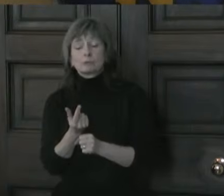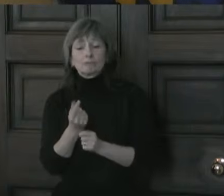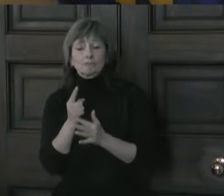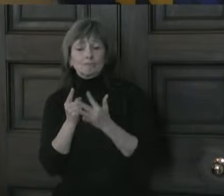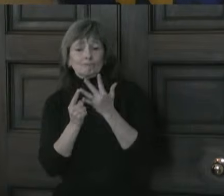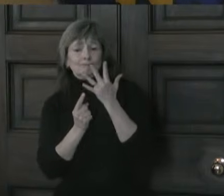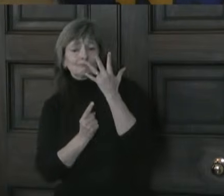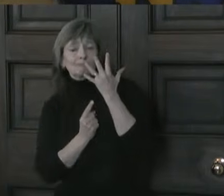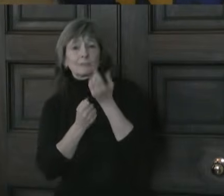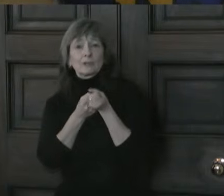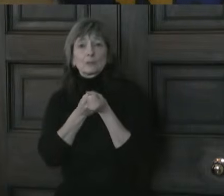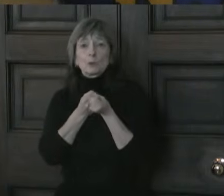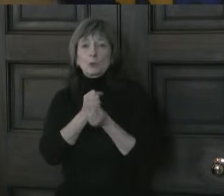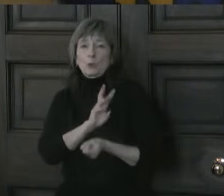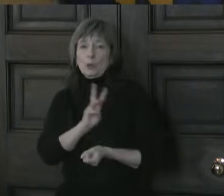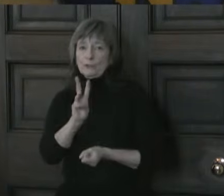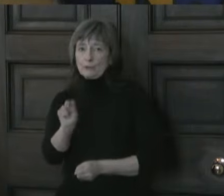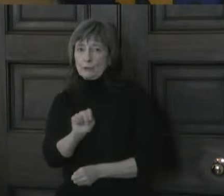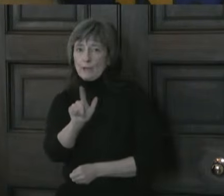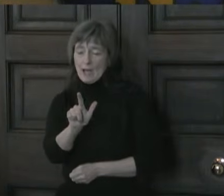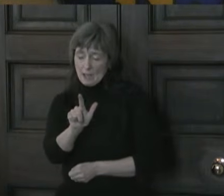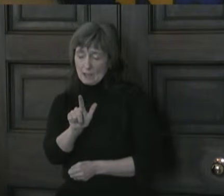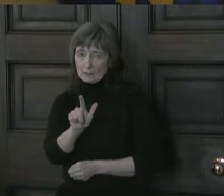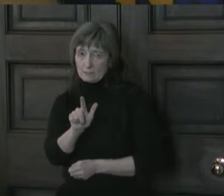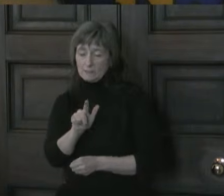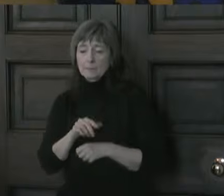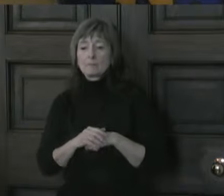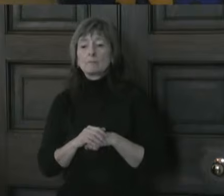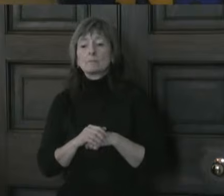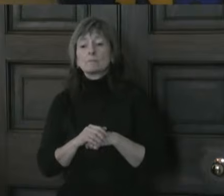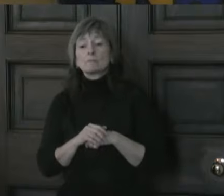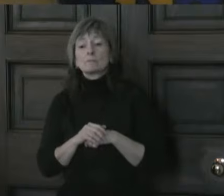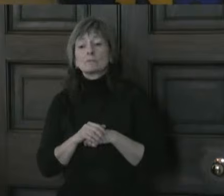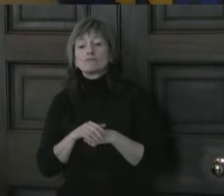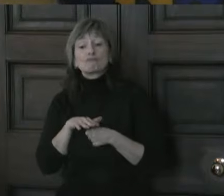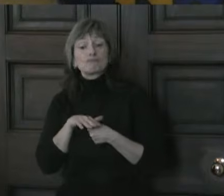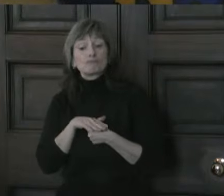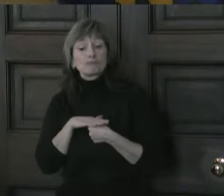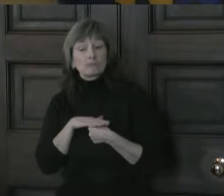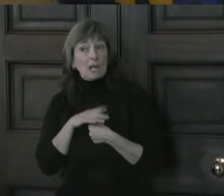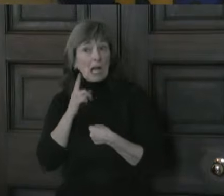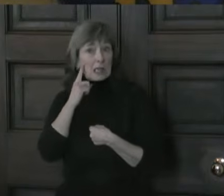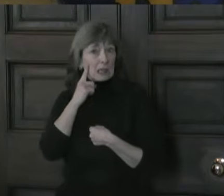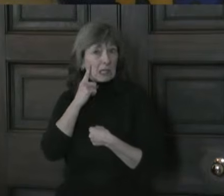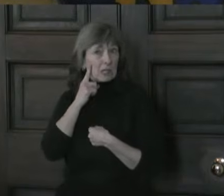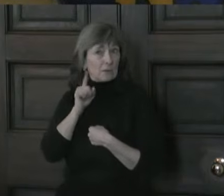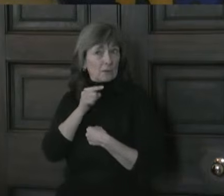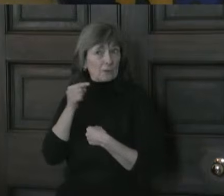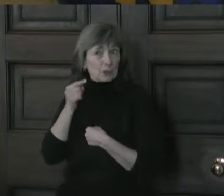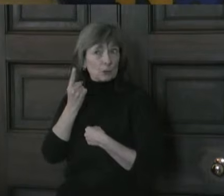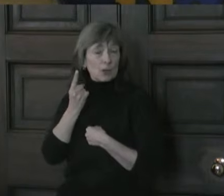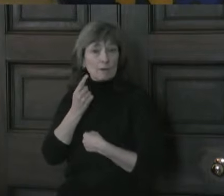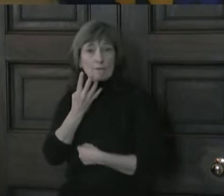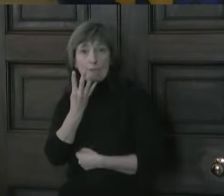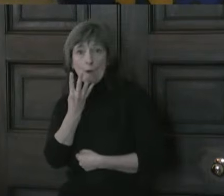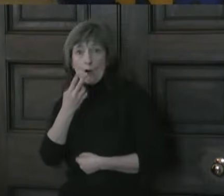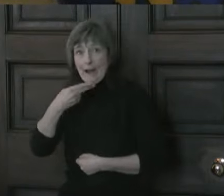the people of Western Newfoundland in the areas of, I understand the first one was the 4-H